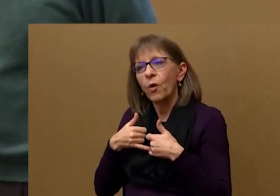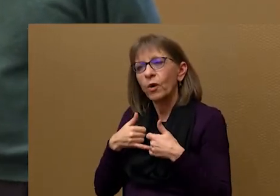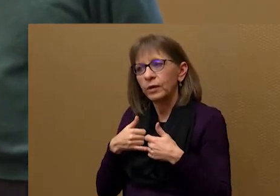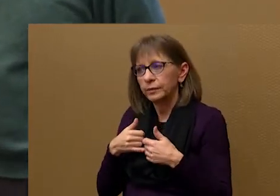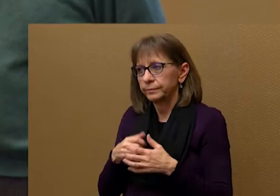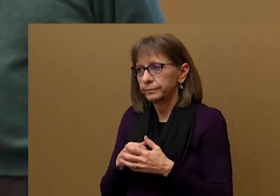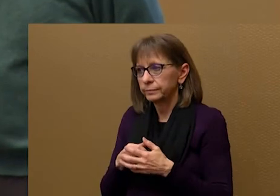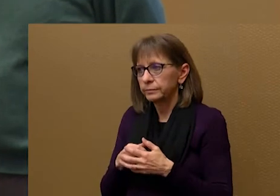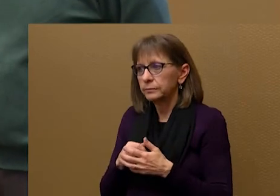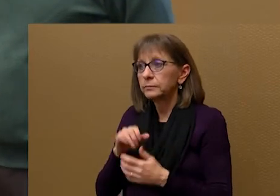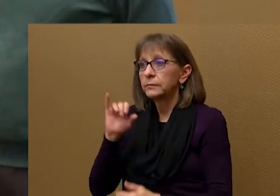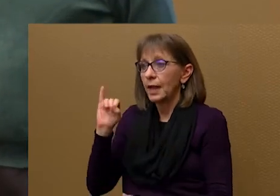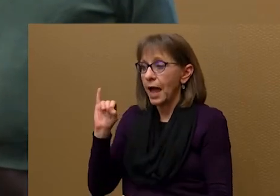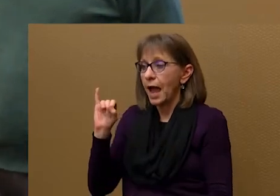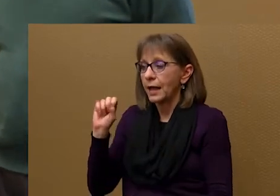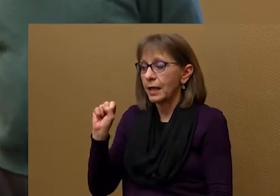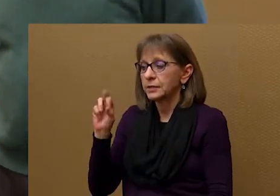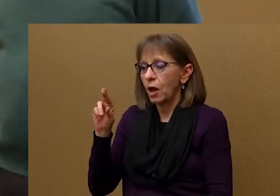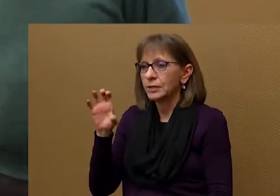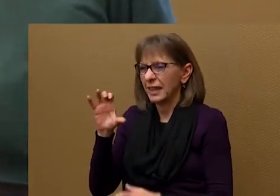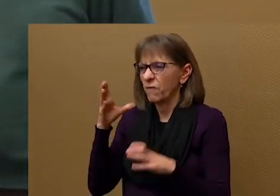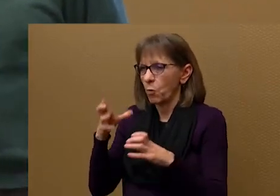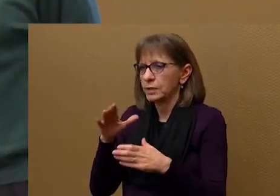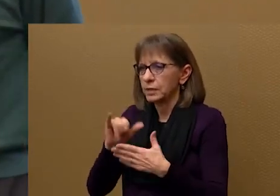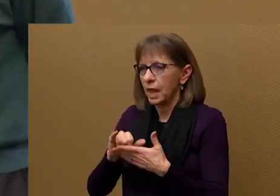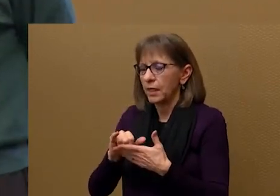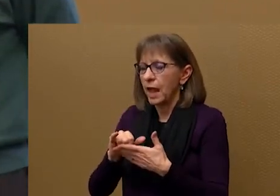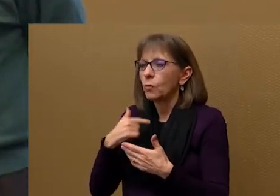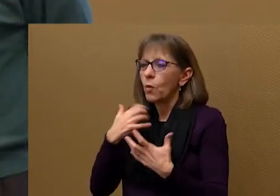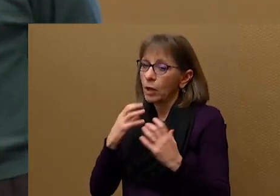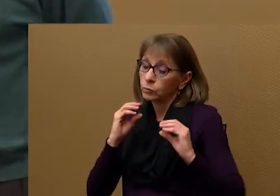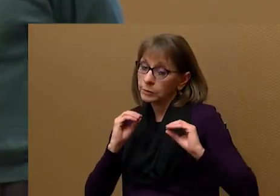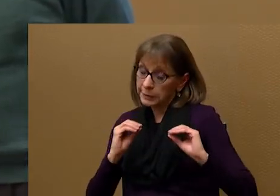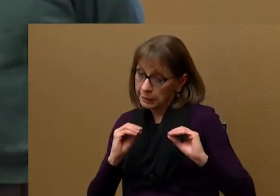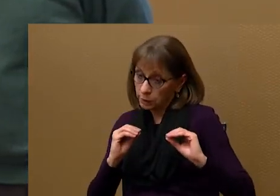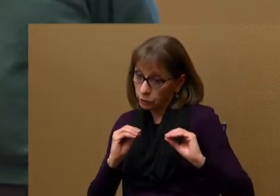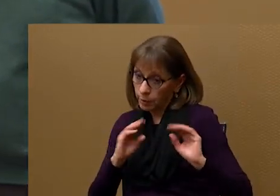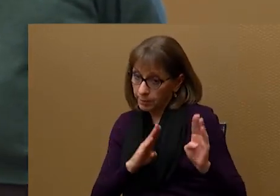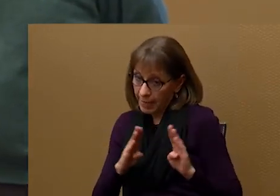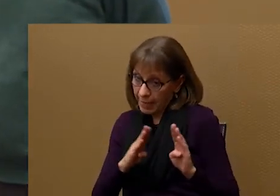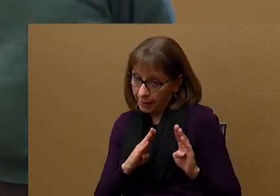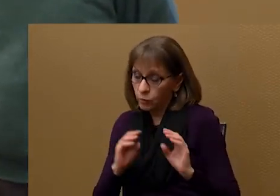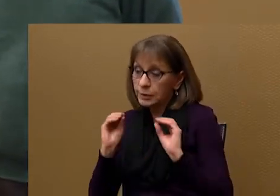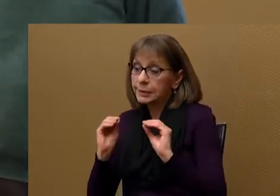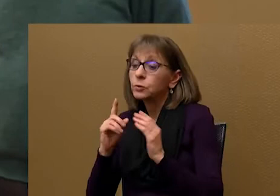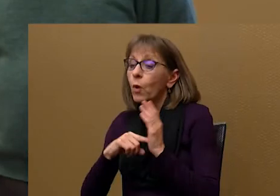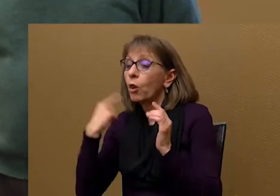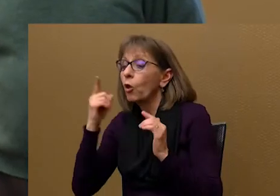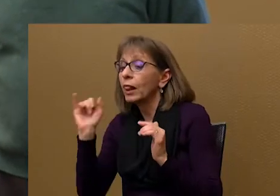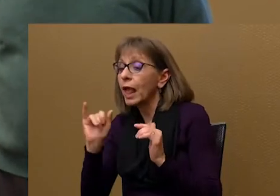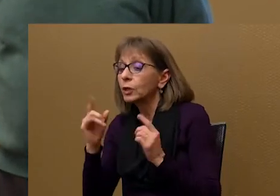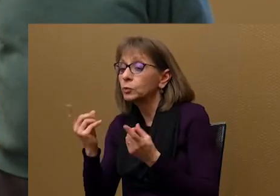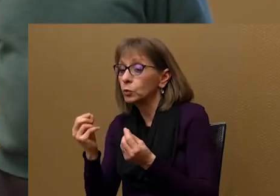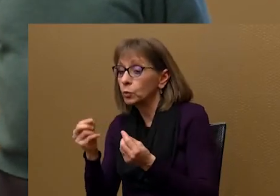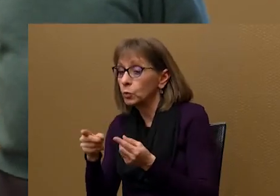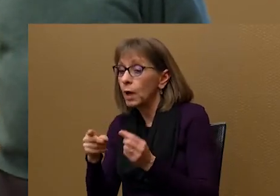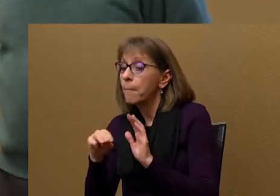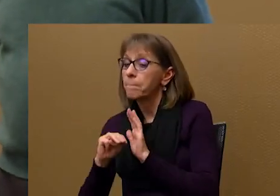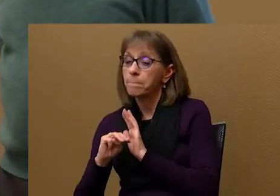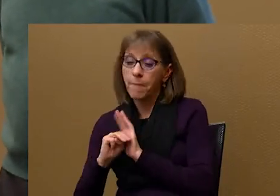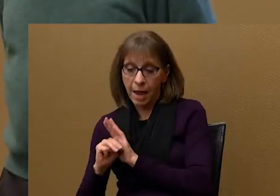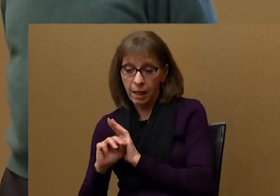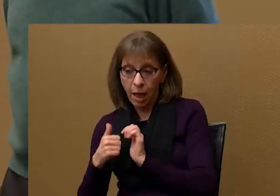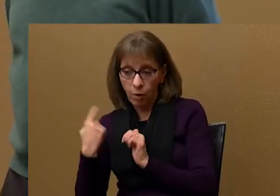like ISRC focuses on. We want to teach the behavior, teach what you want them to do, model how it looks, and